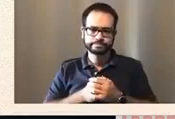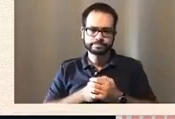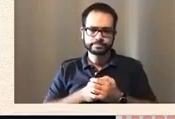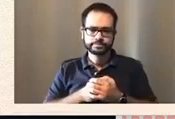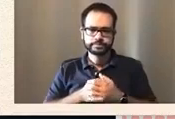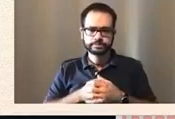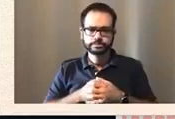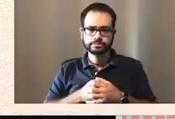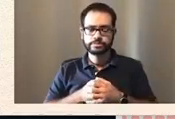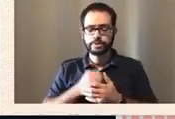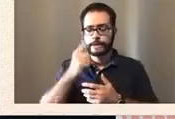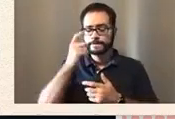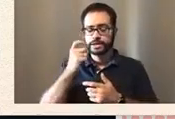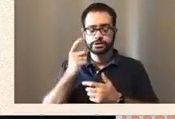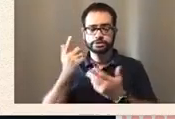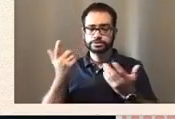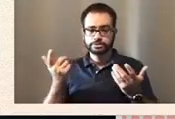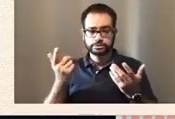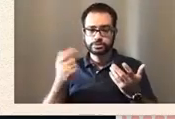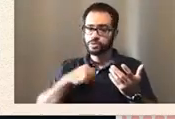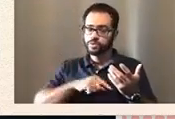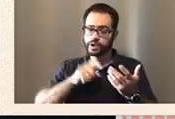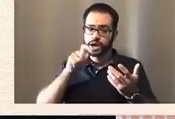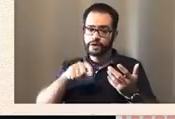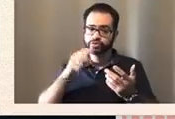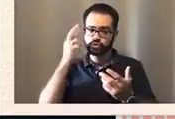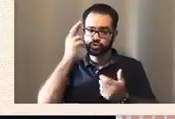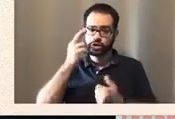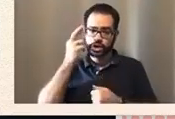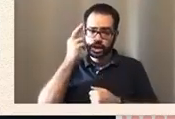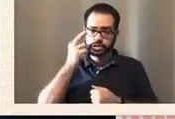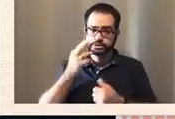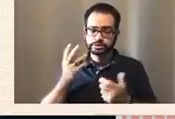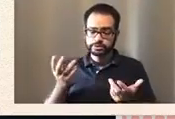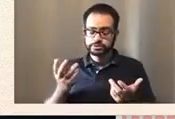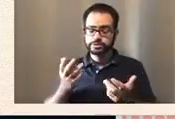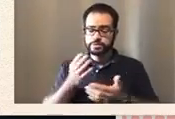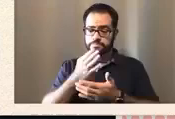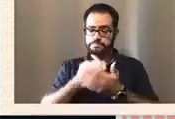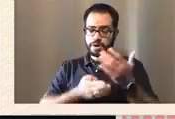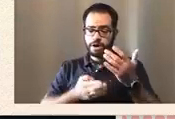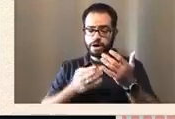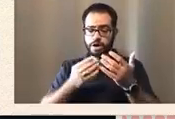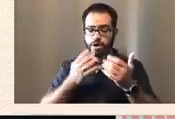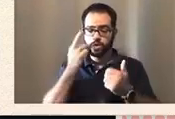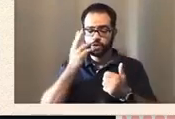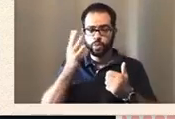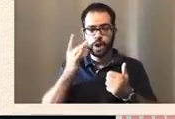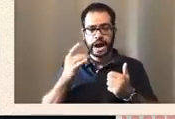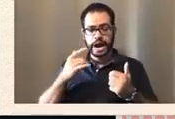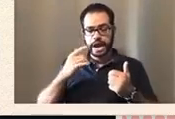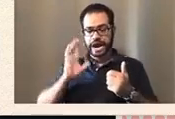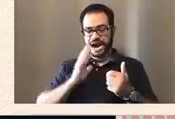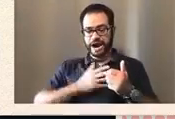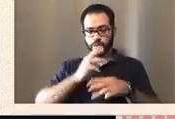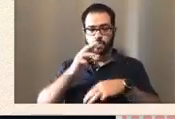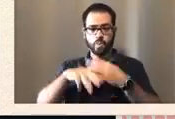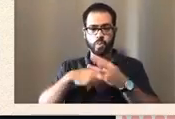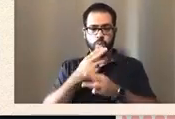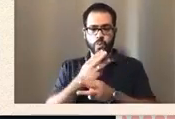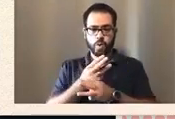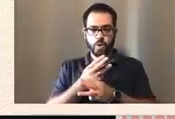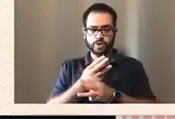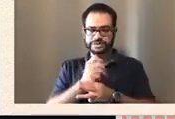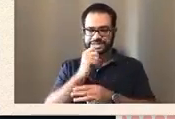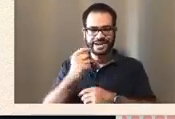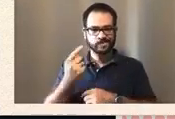the reality we have to face is that part of the reason why the world we live in doesn't always